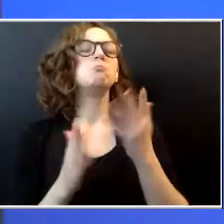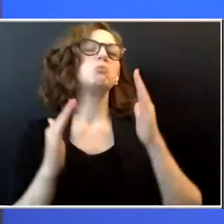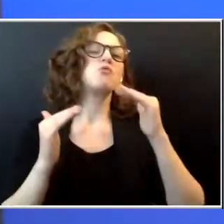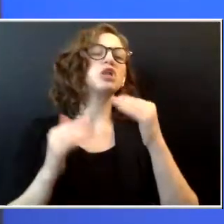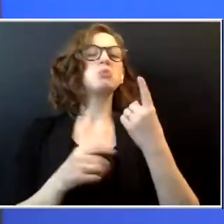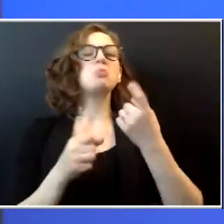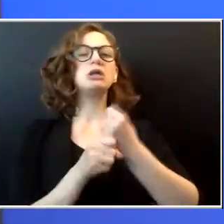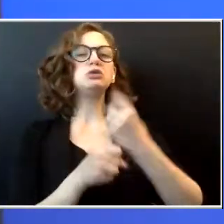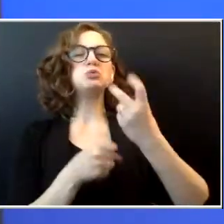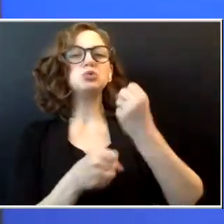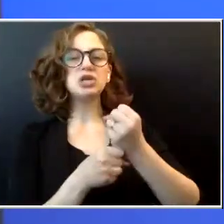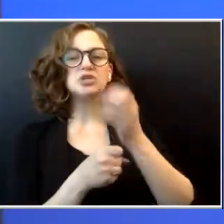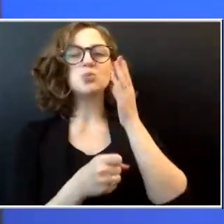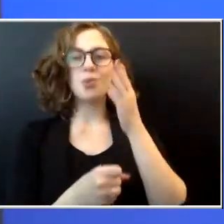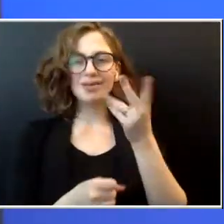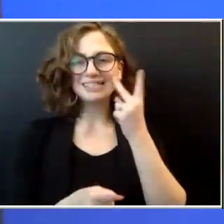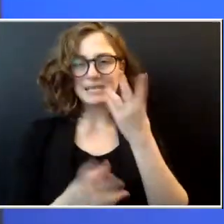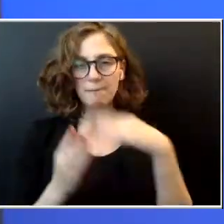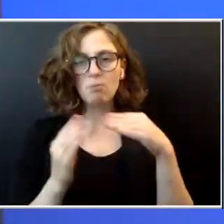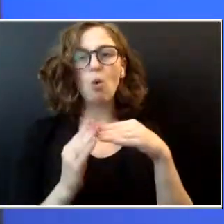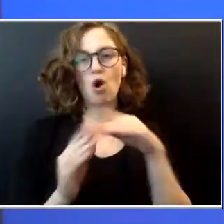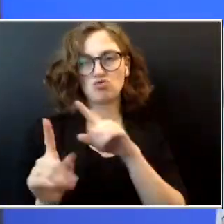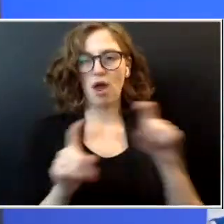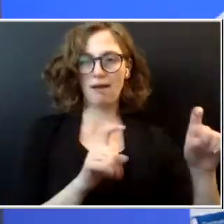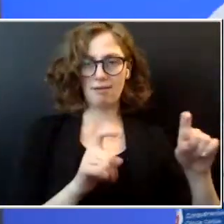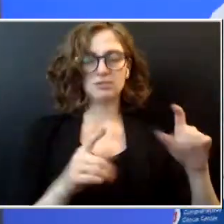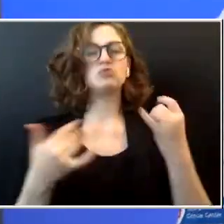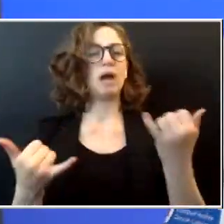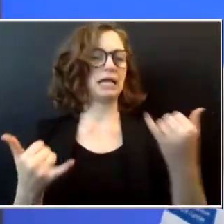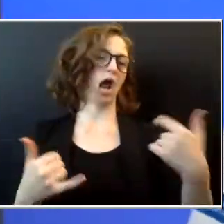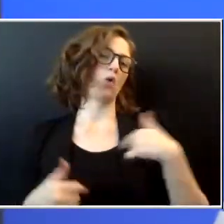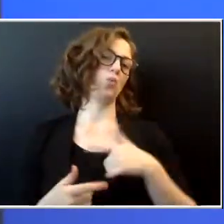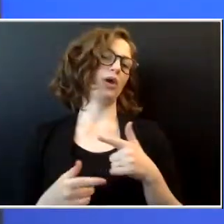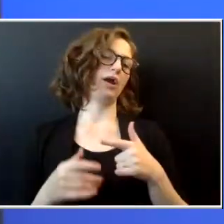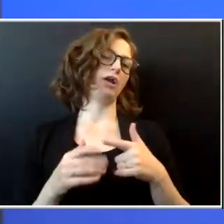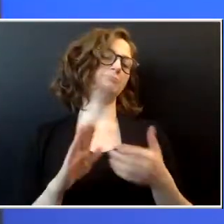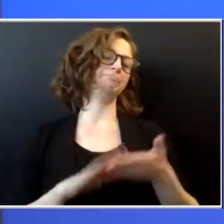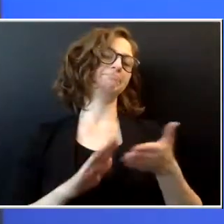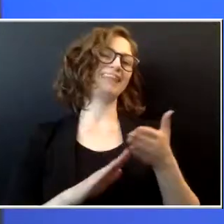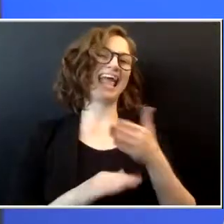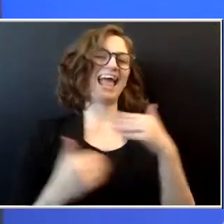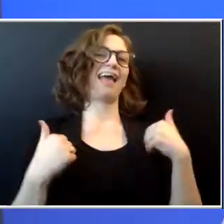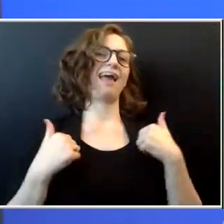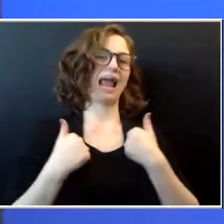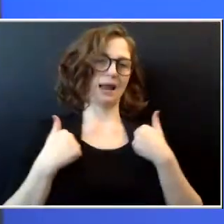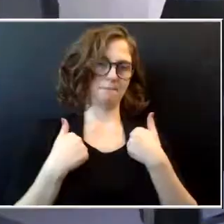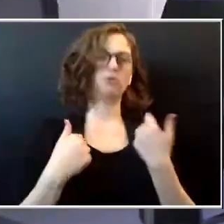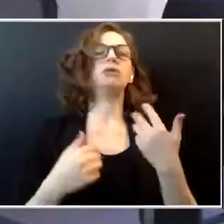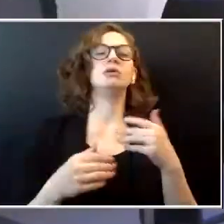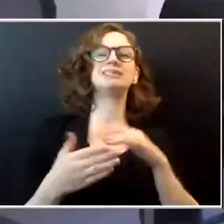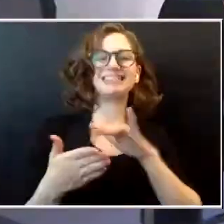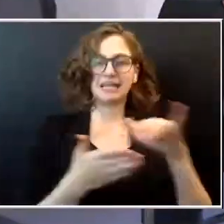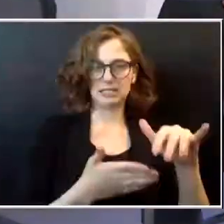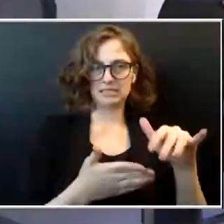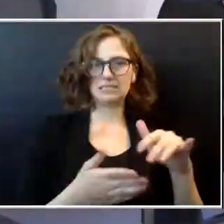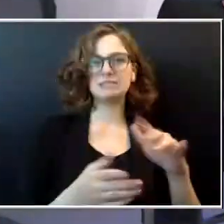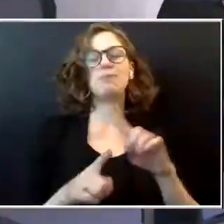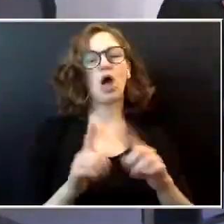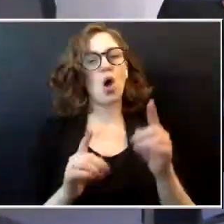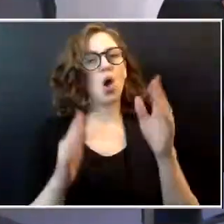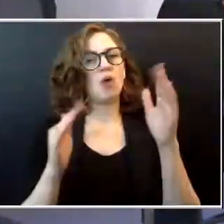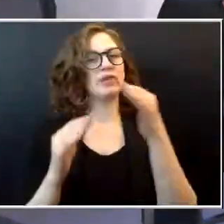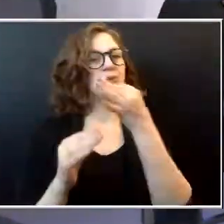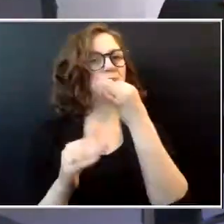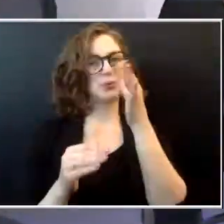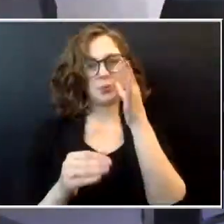studies and to make sure that our machine is working for that. But we anticipate going to clinical trials relatively soon. So where and when did this whole flash